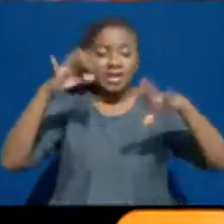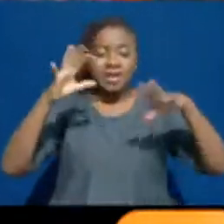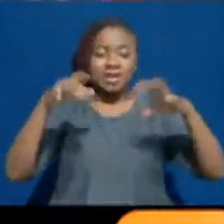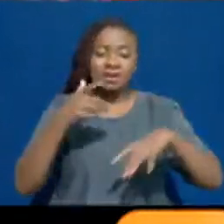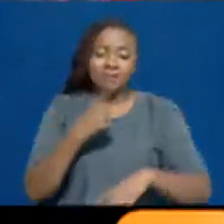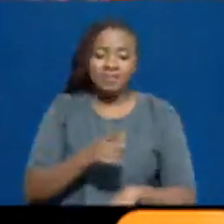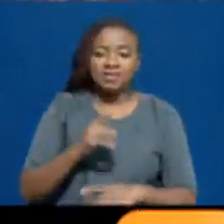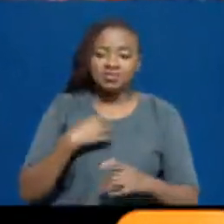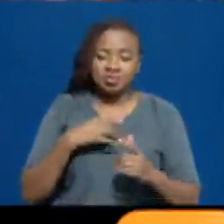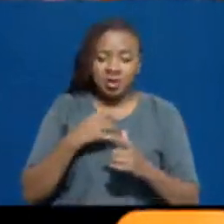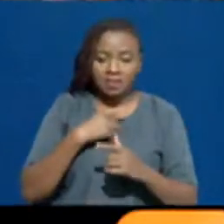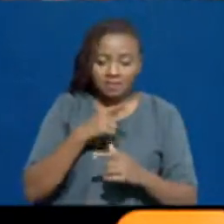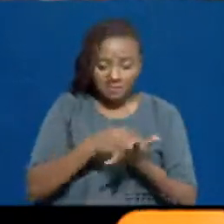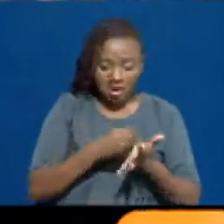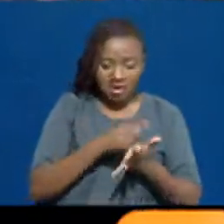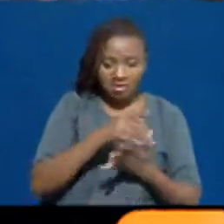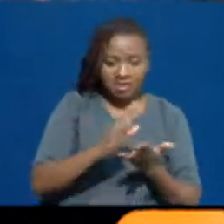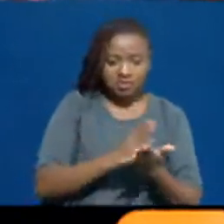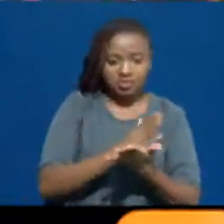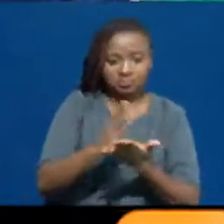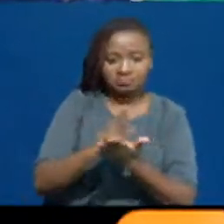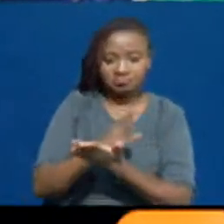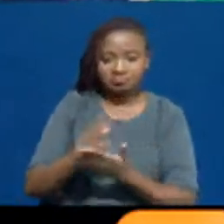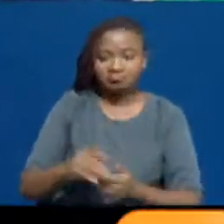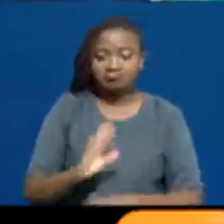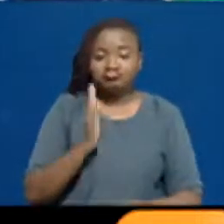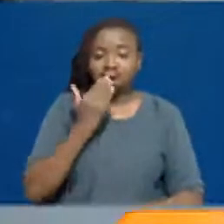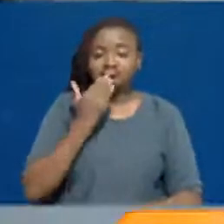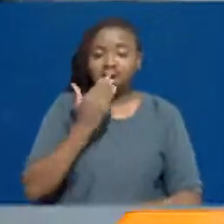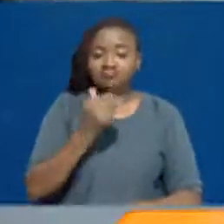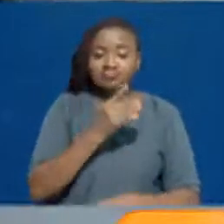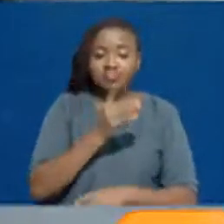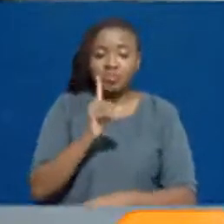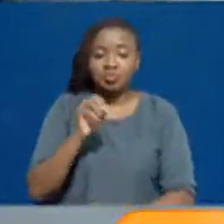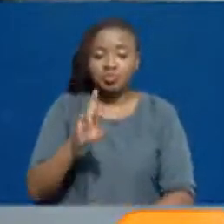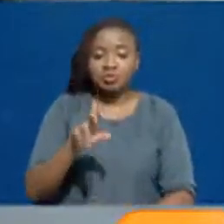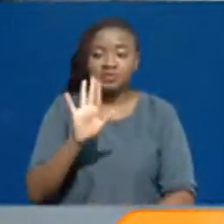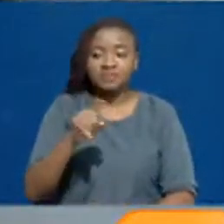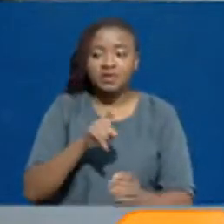able to cover those costs. Dr. Michael Aebe, thanks so much for your time. We appreciate it, and good luck with your